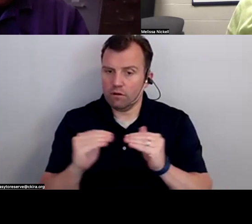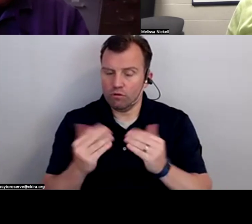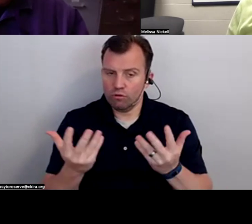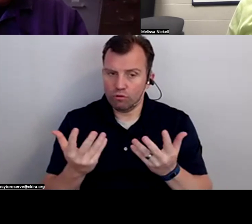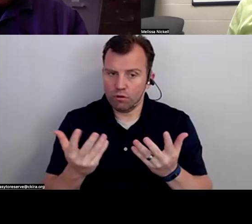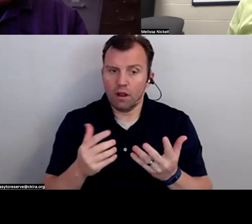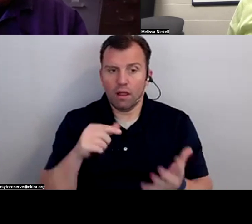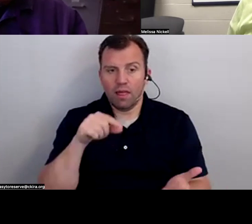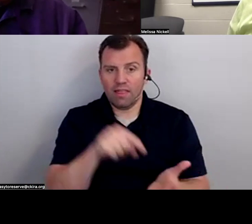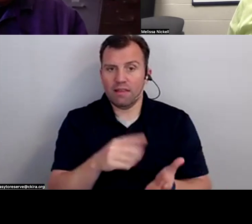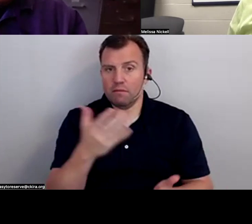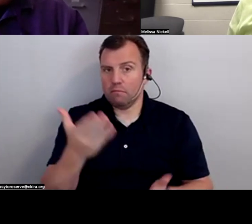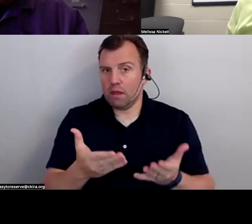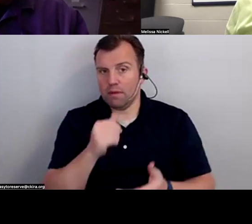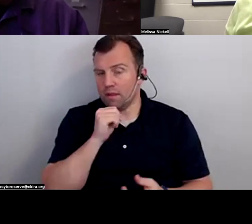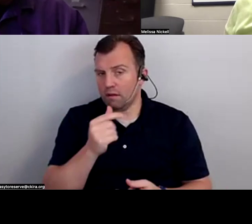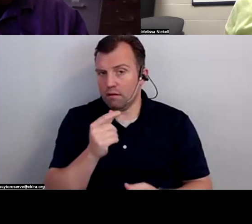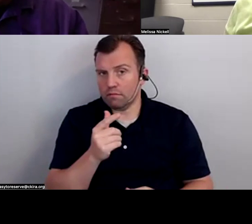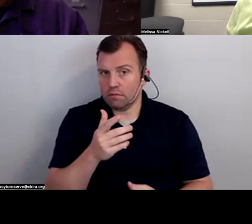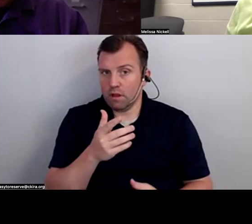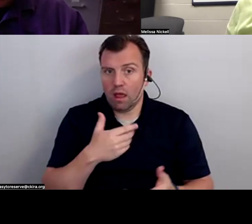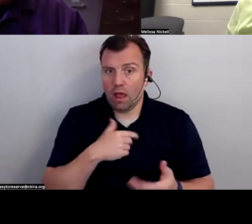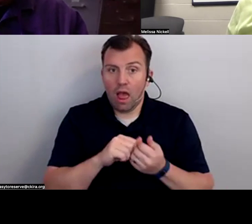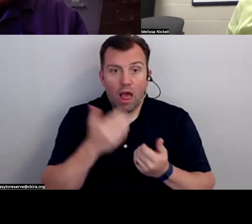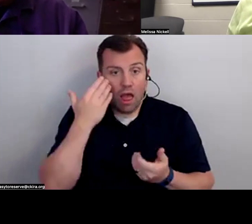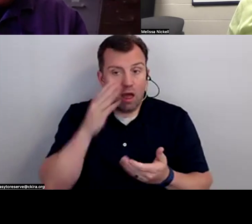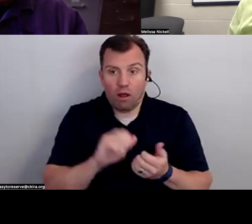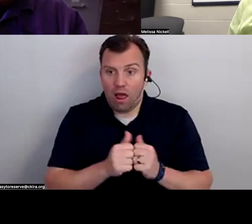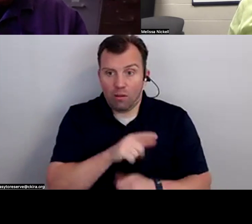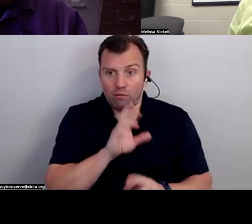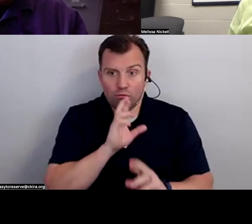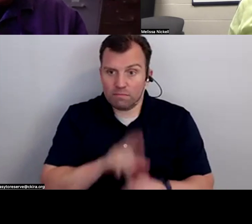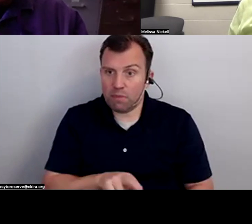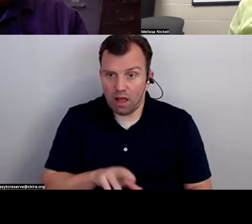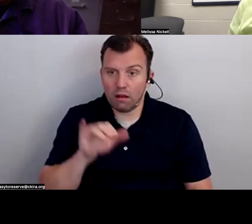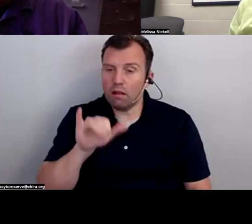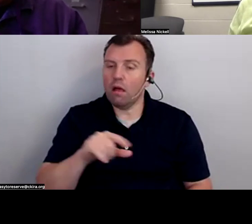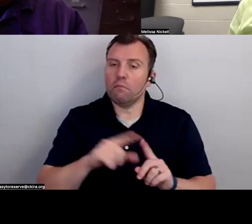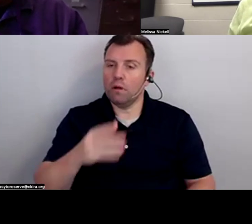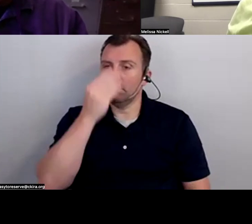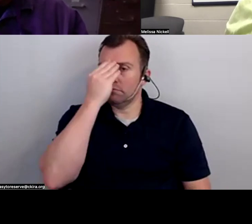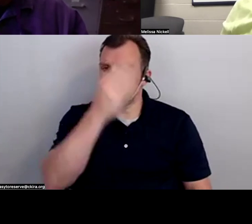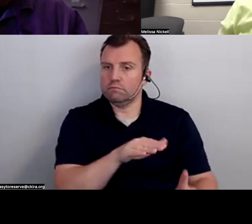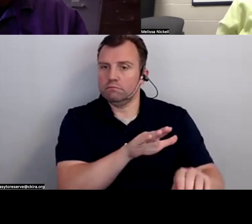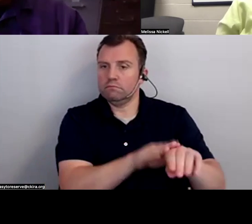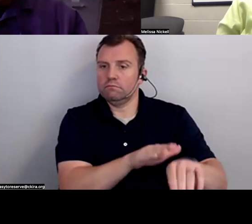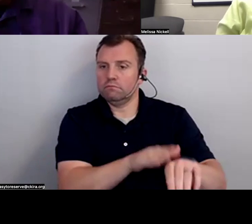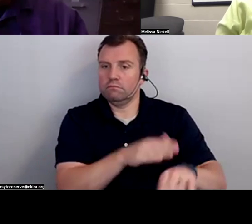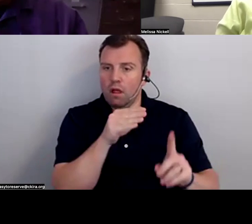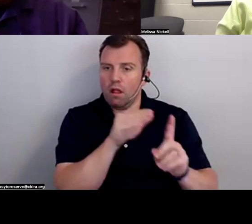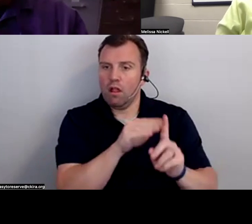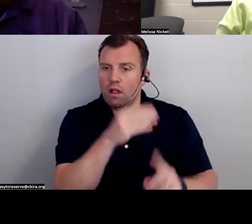looks like something maybe that was, and I don't know how they'll respond to it, but I would definitely alert them to this